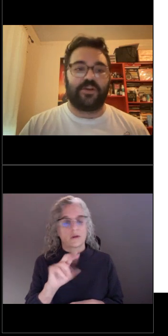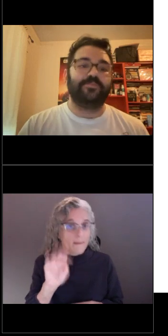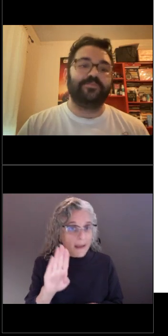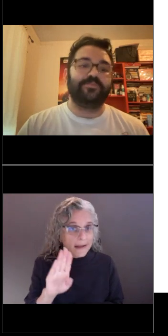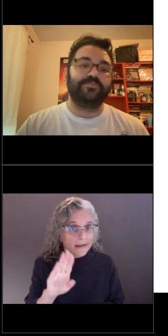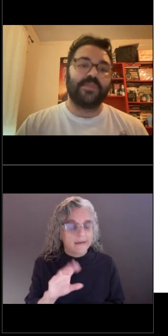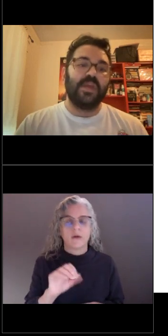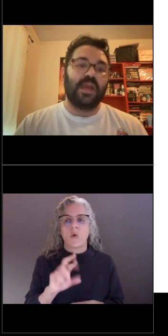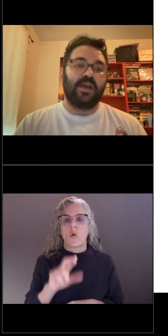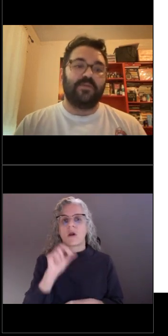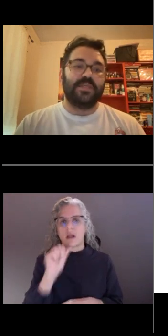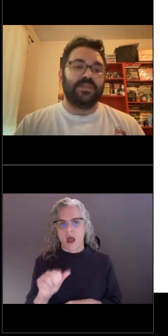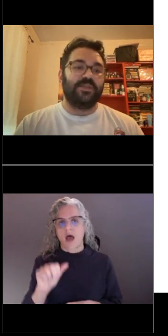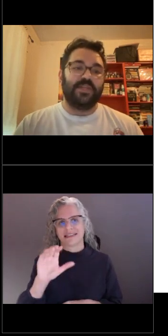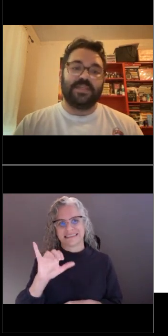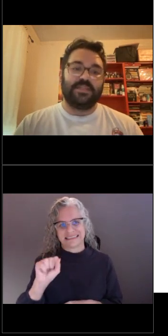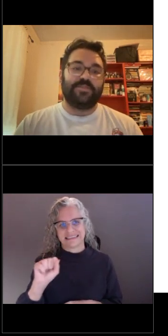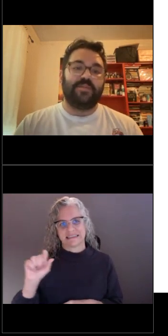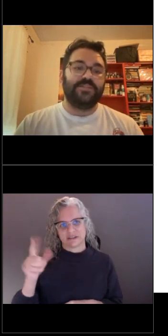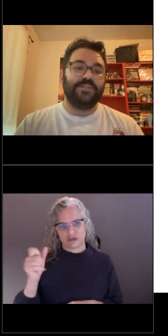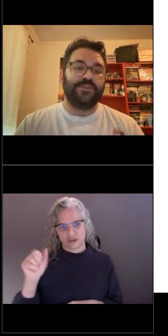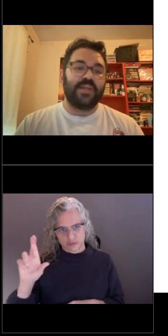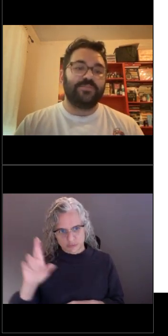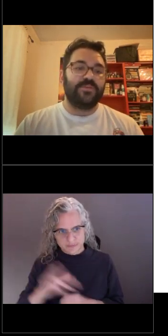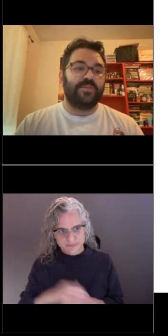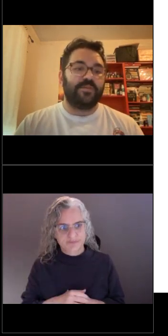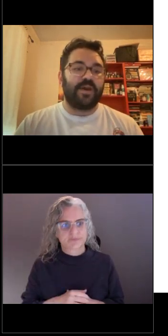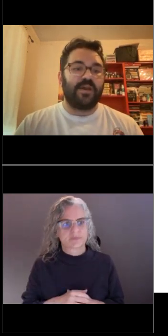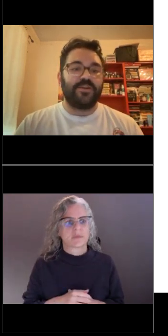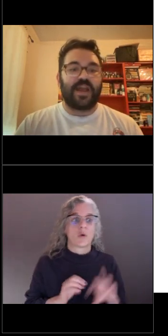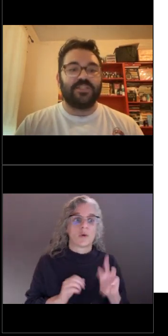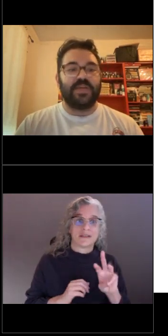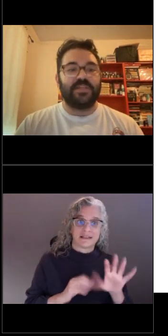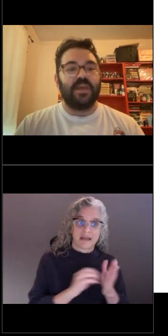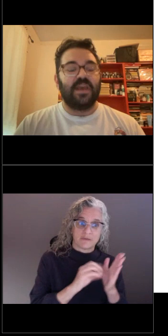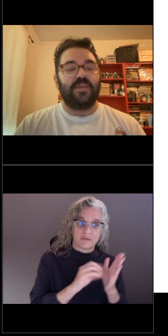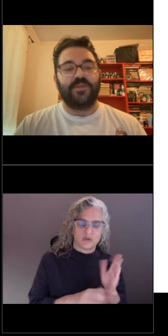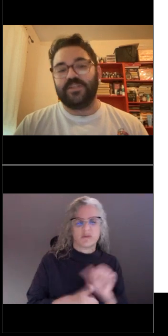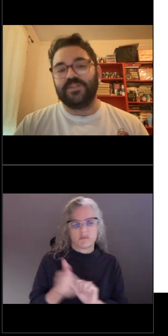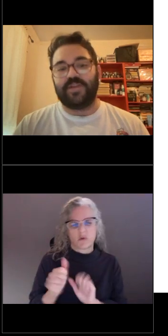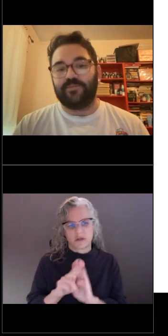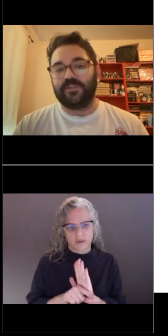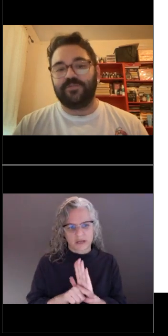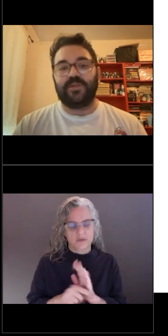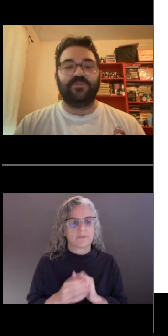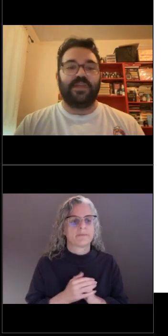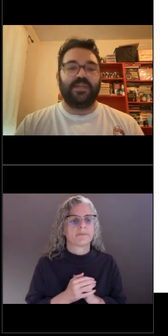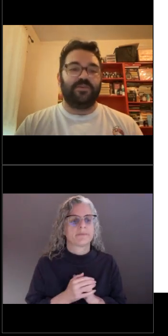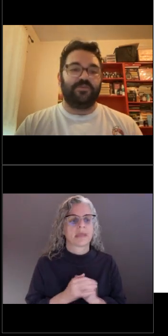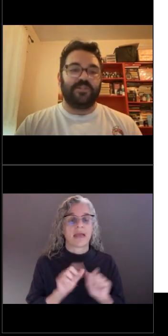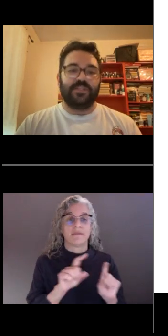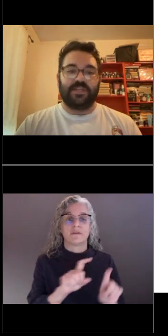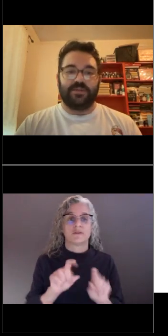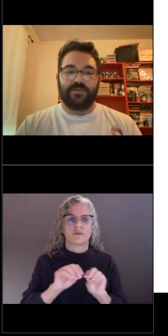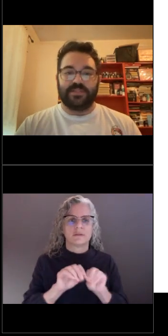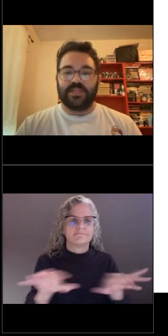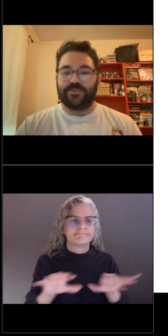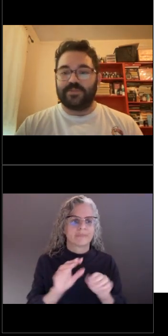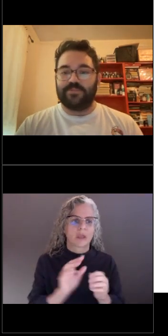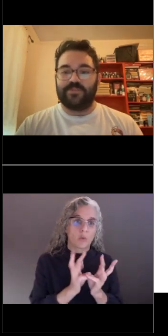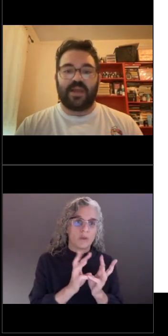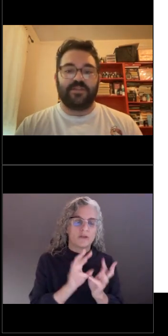non-cisgender. This included 65 students, most of them undergraduates, and we did the survey in winter of 2020. So unfortunately, it